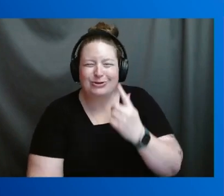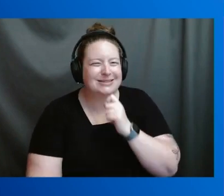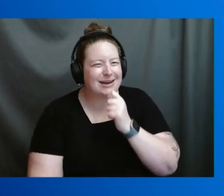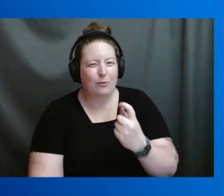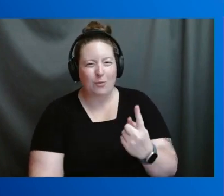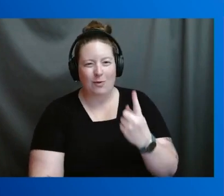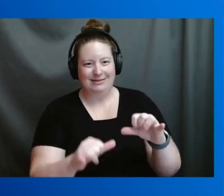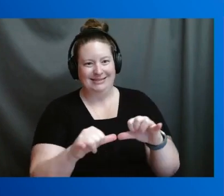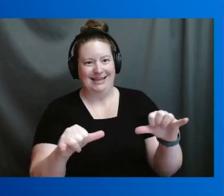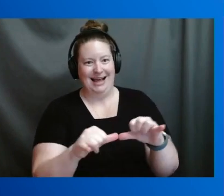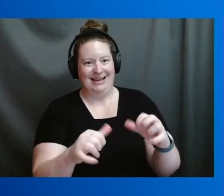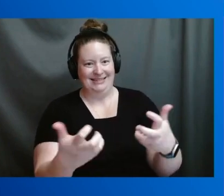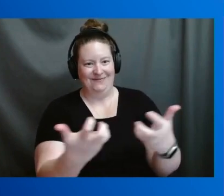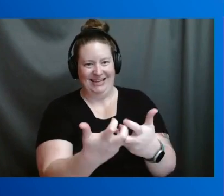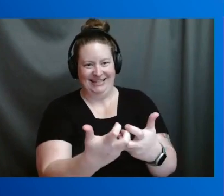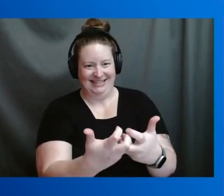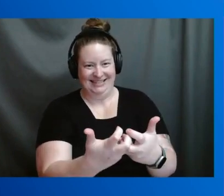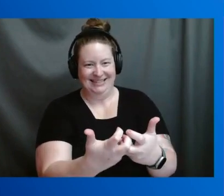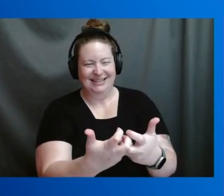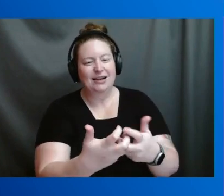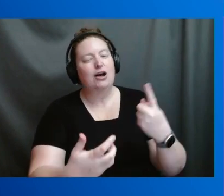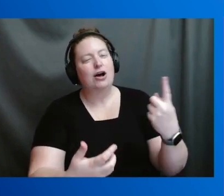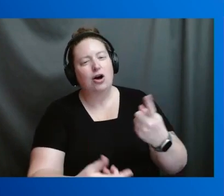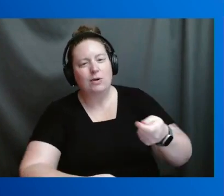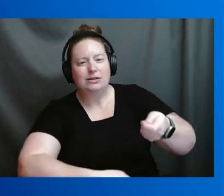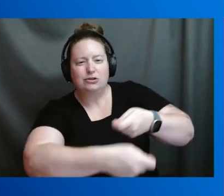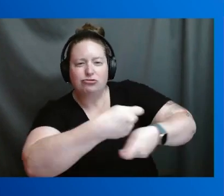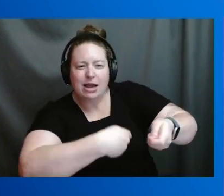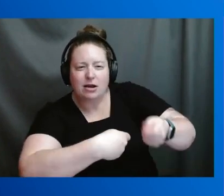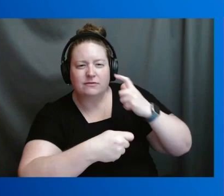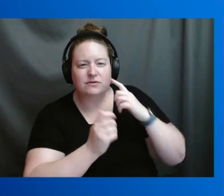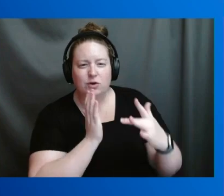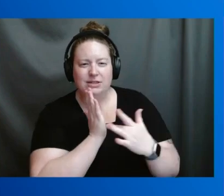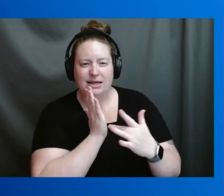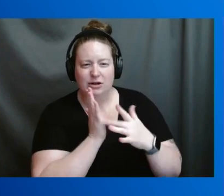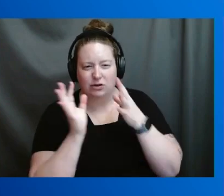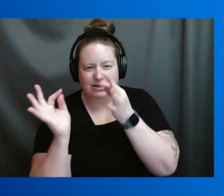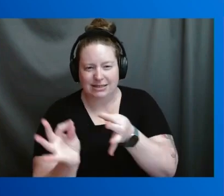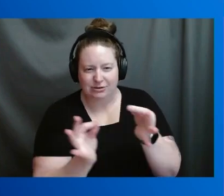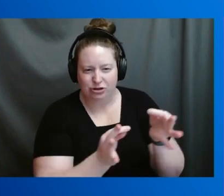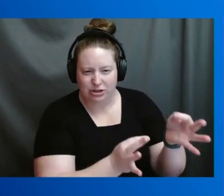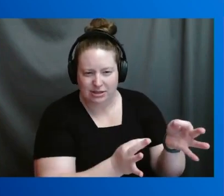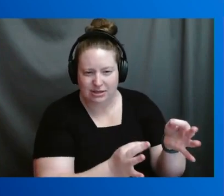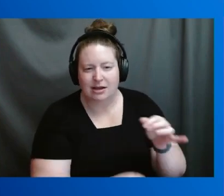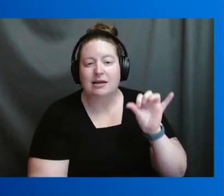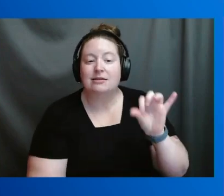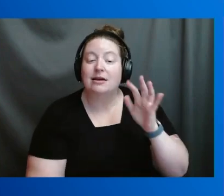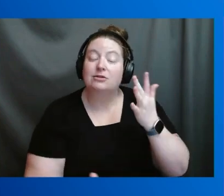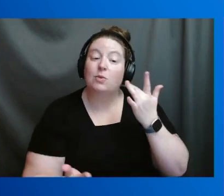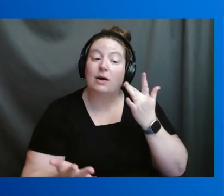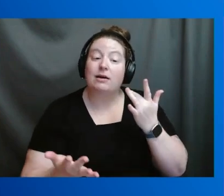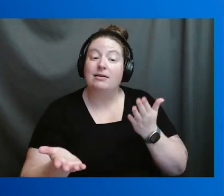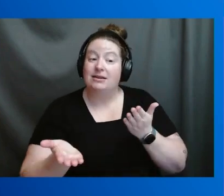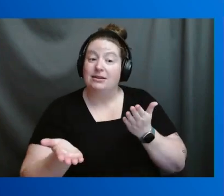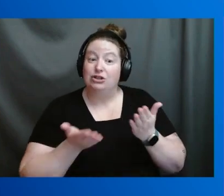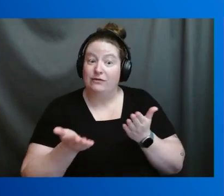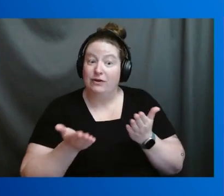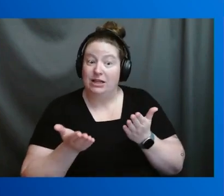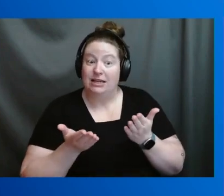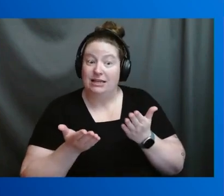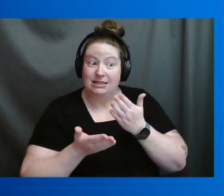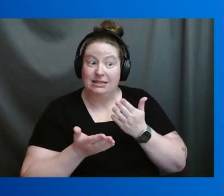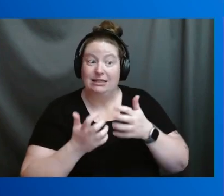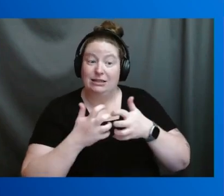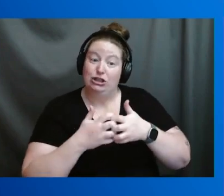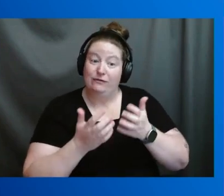that there are always trade-offs when you make technical decisions. And that's why we have serverless containers and serverless functions. But if you're new to this